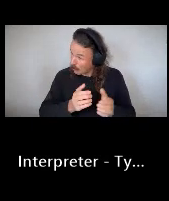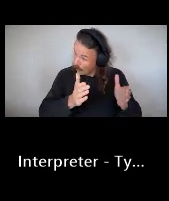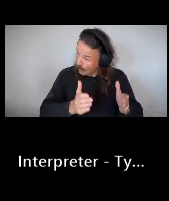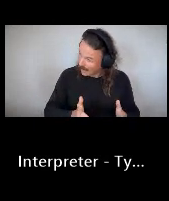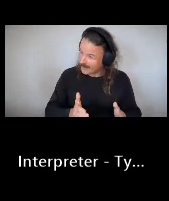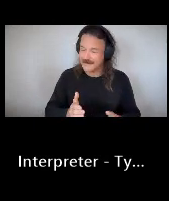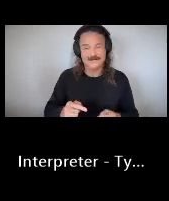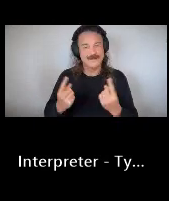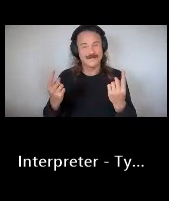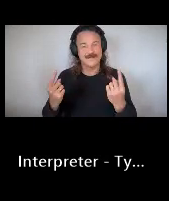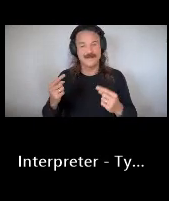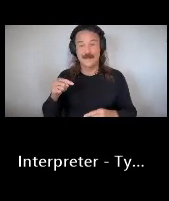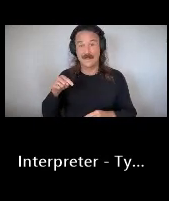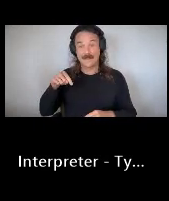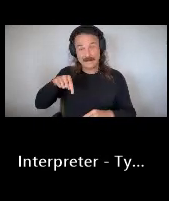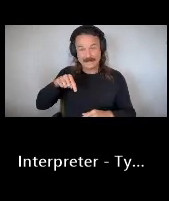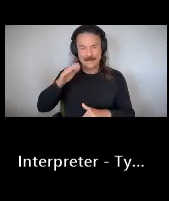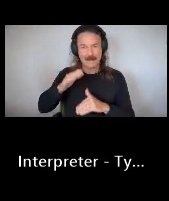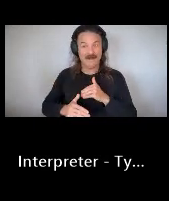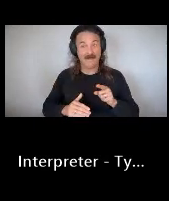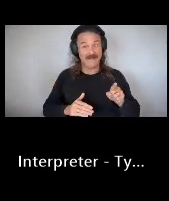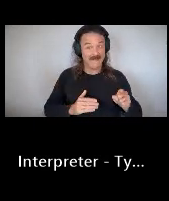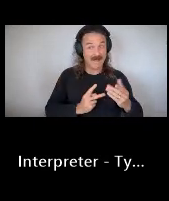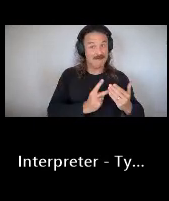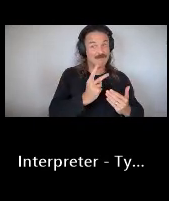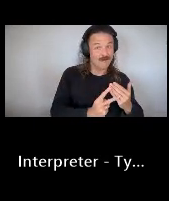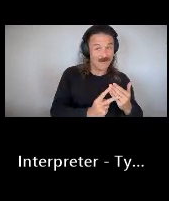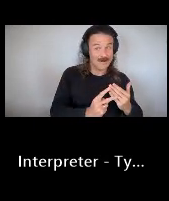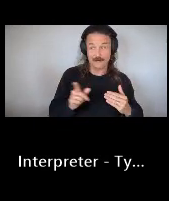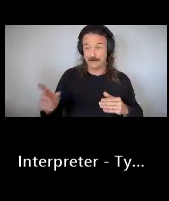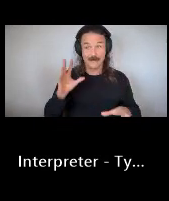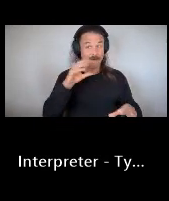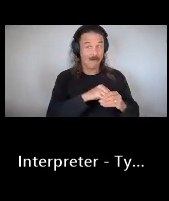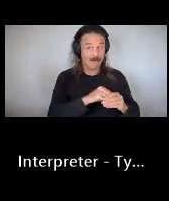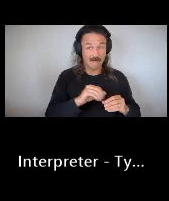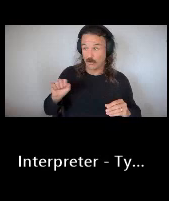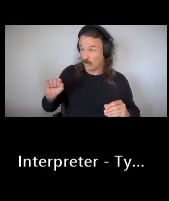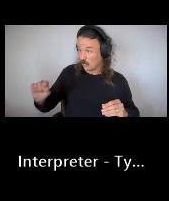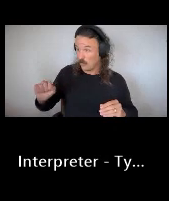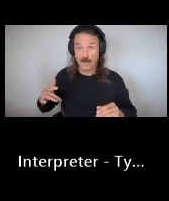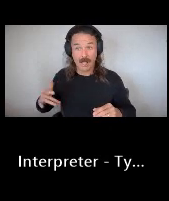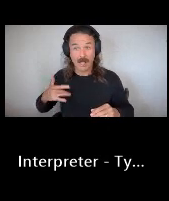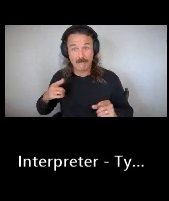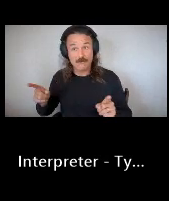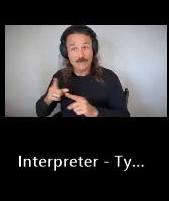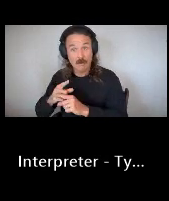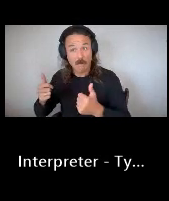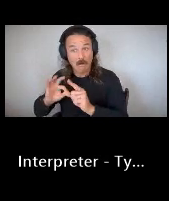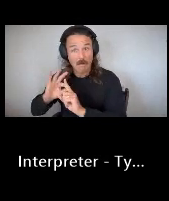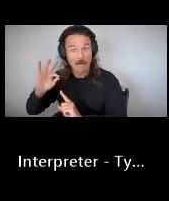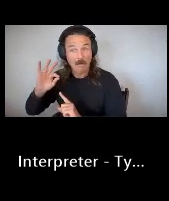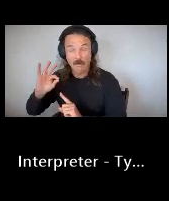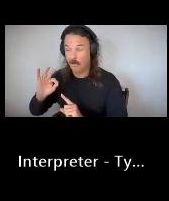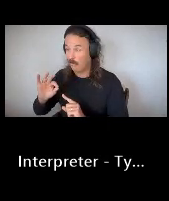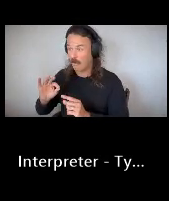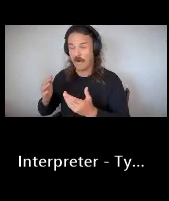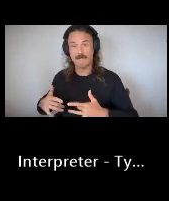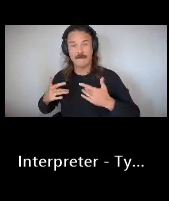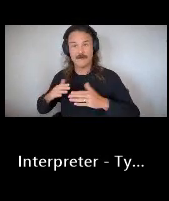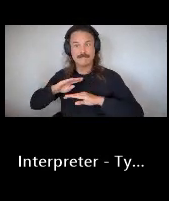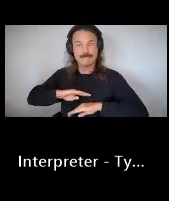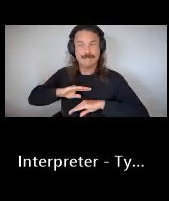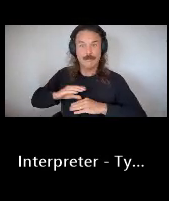a better life. And what we've designed it to do is reflect the views of people with a disability and their views on the relative importance